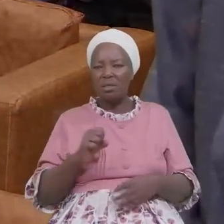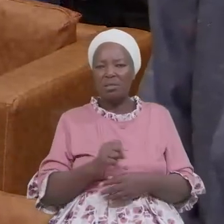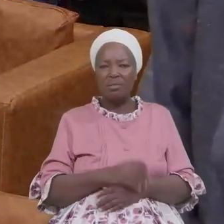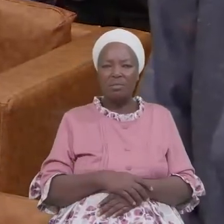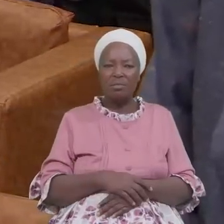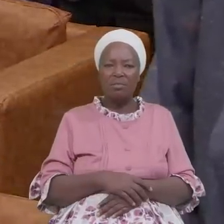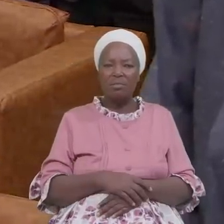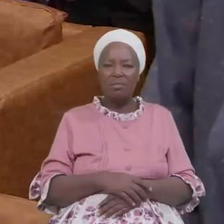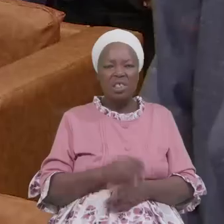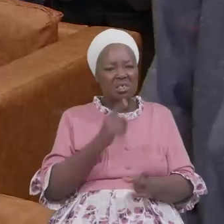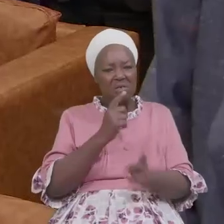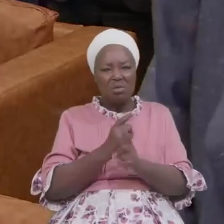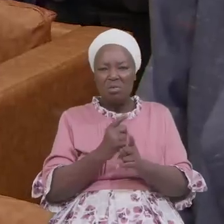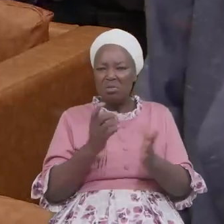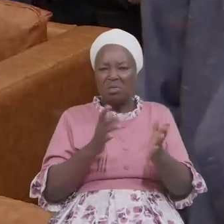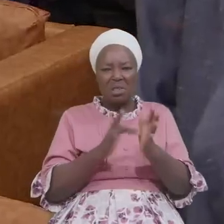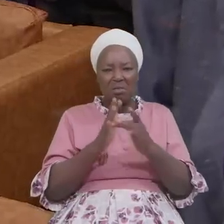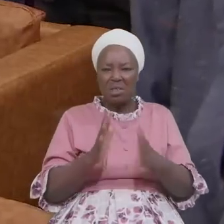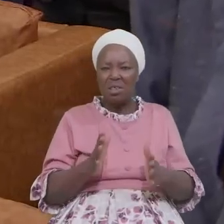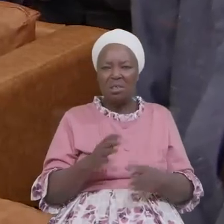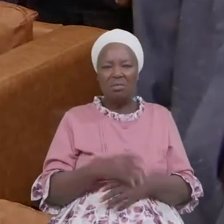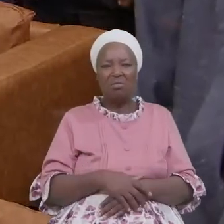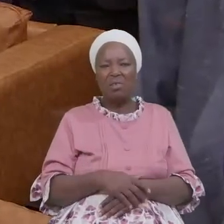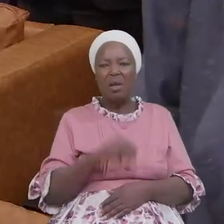of deeper life.